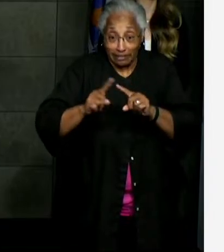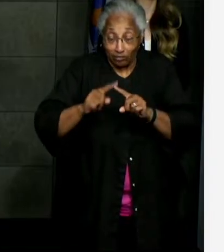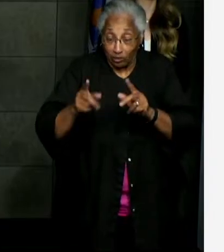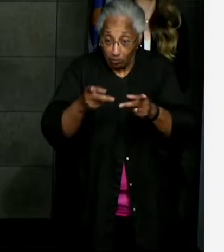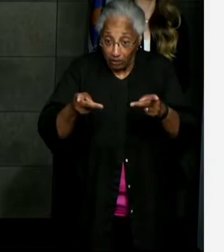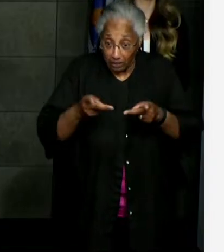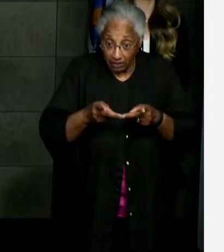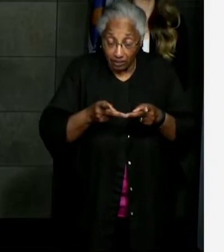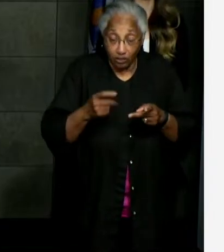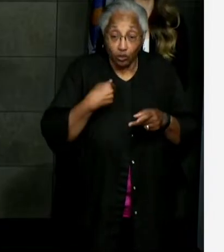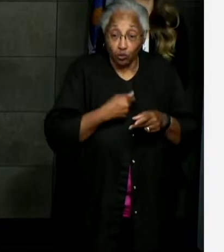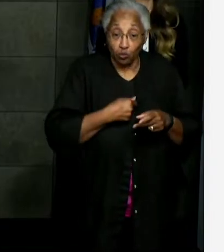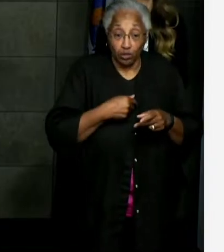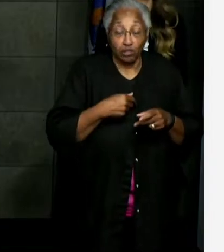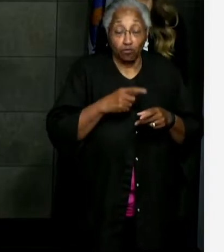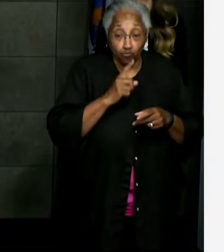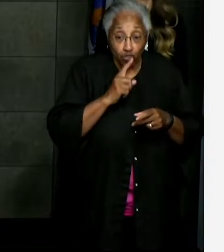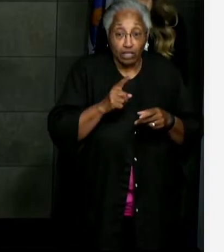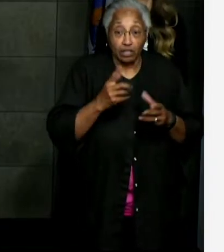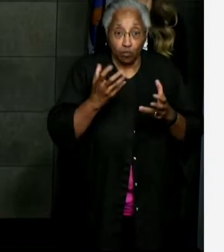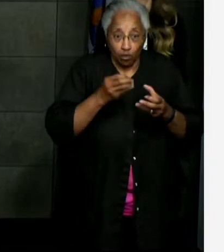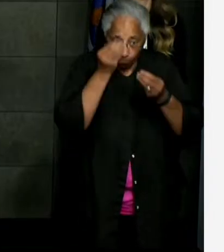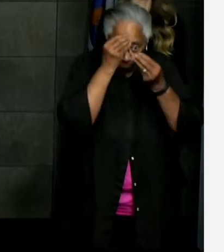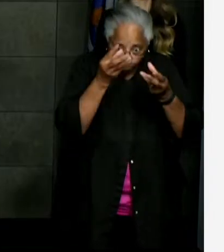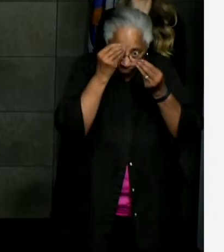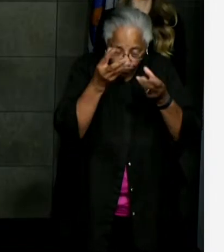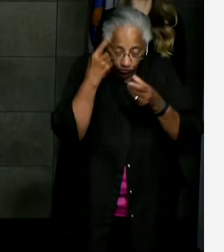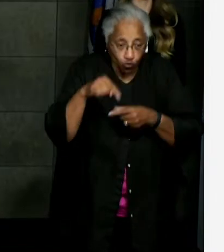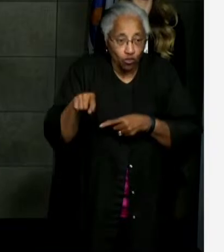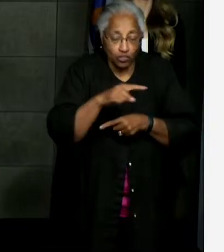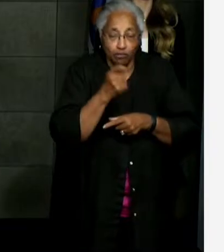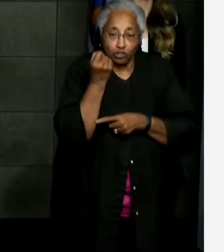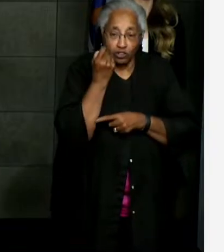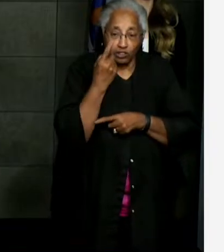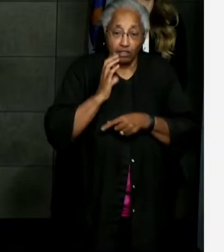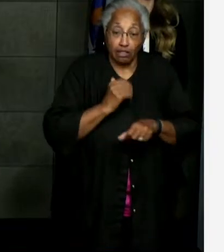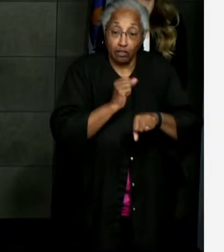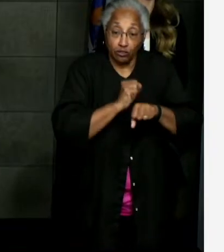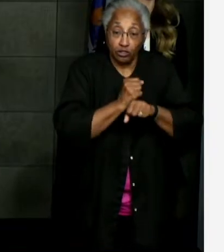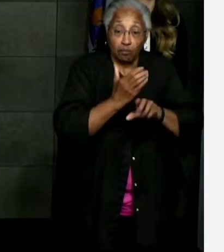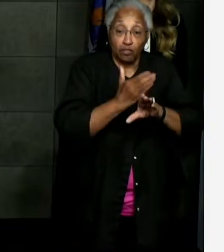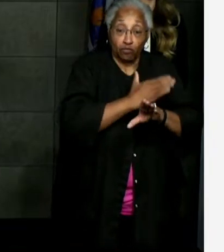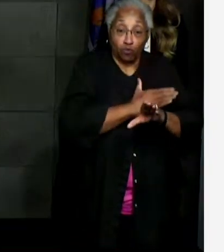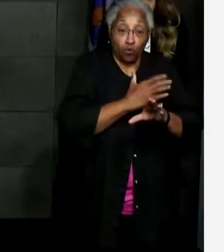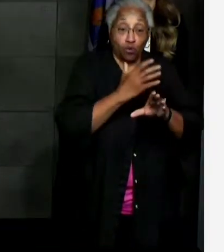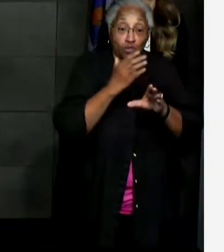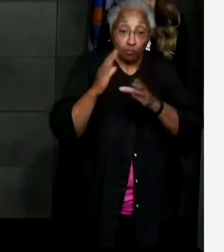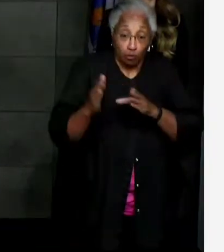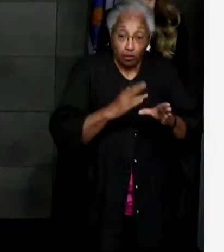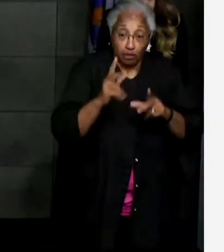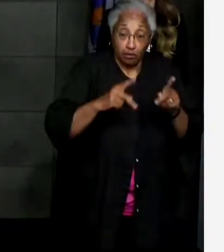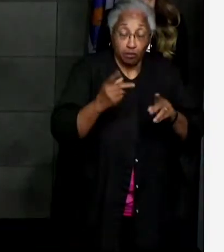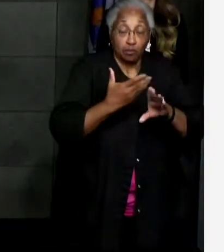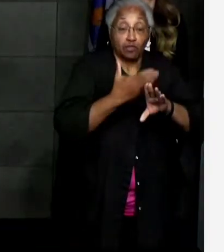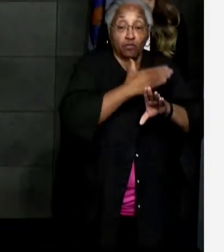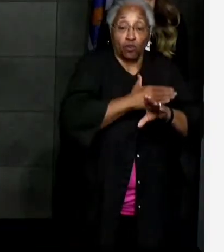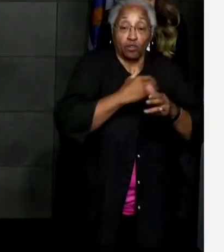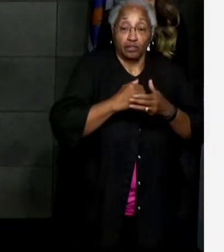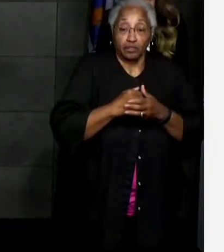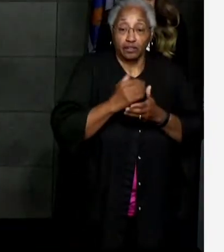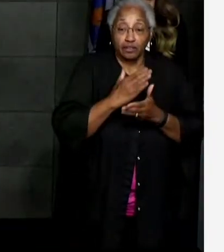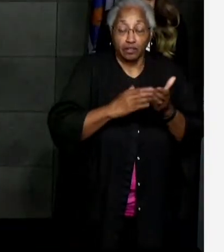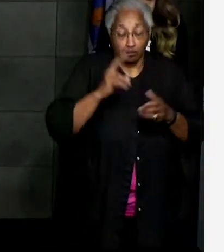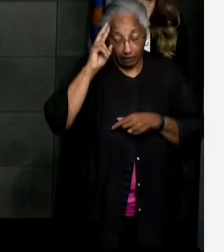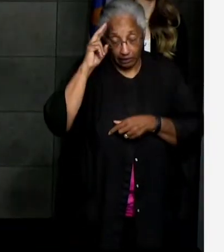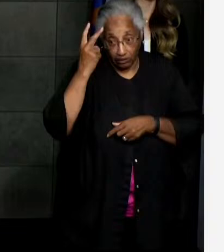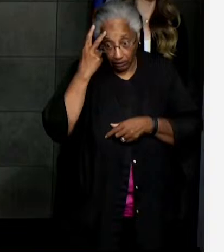hitting the streets to be able to get them to be able to do this. So our job's ahead of time to get everybody ready for this. And some of the misnomers, you